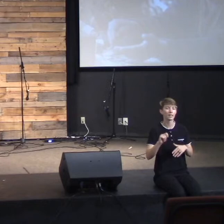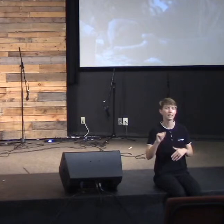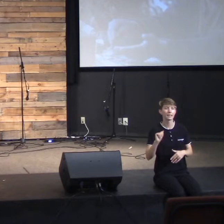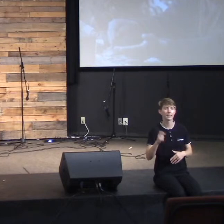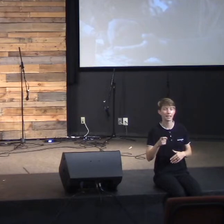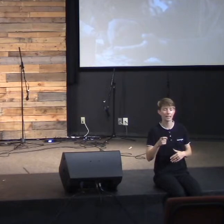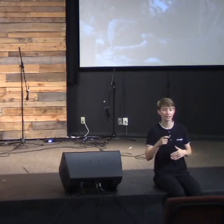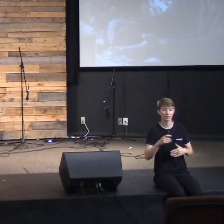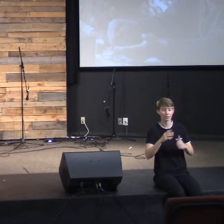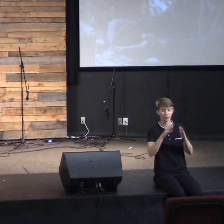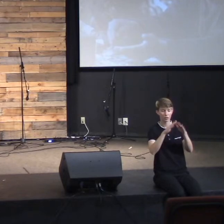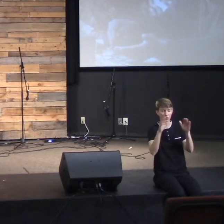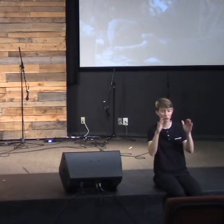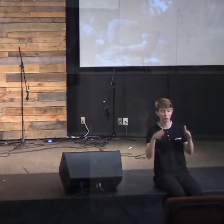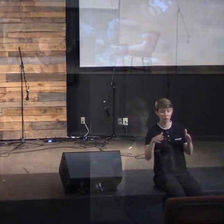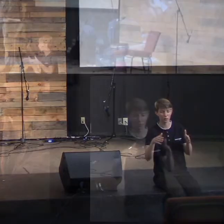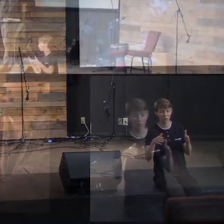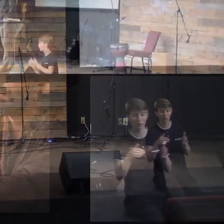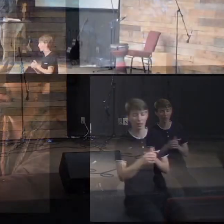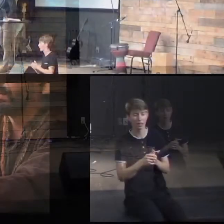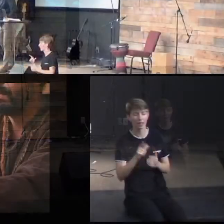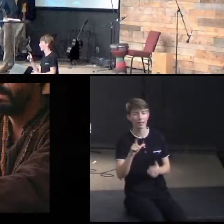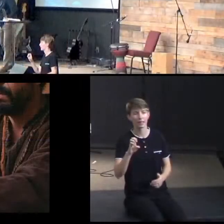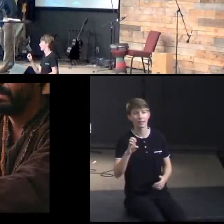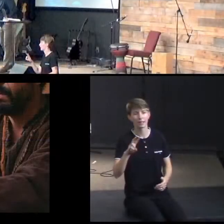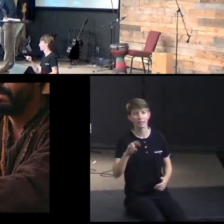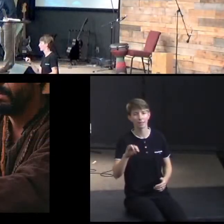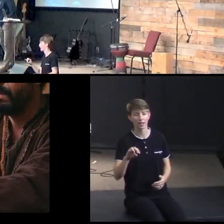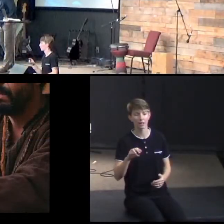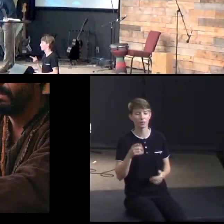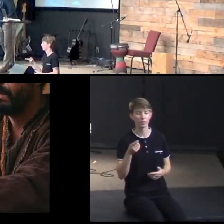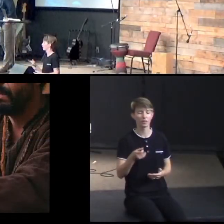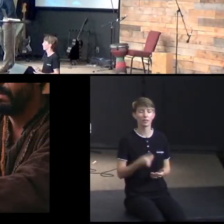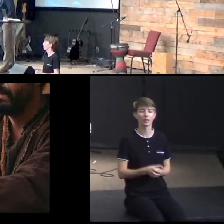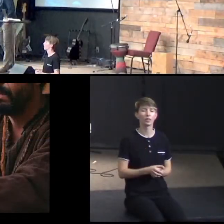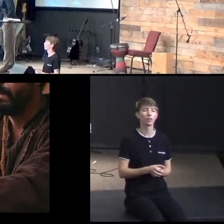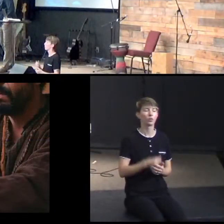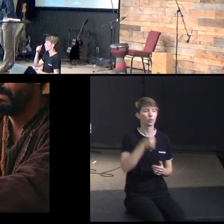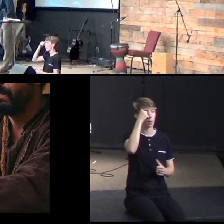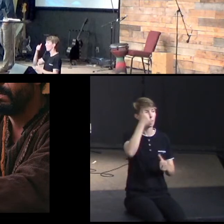and Levi was there? You remember what Jesus said to him?